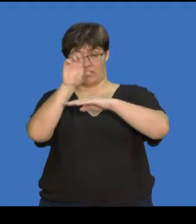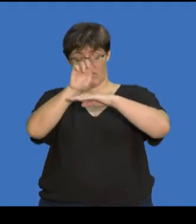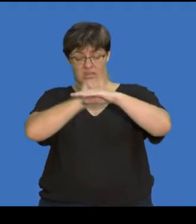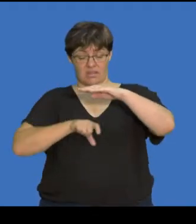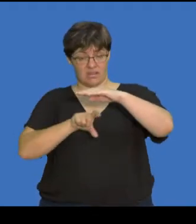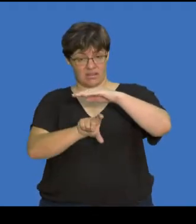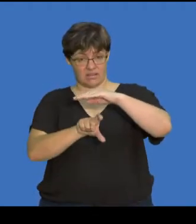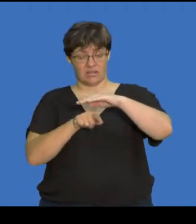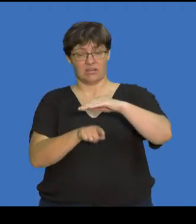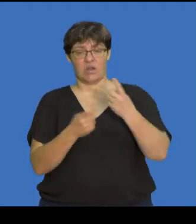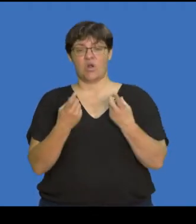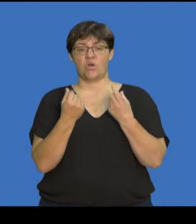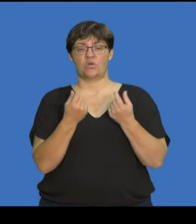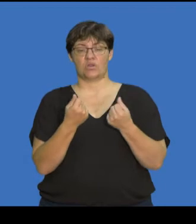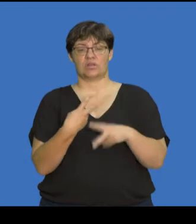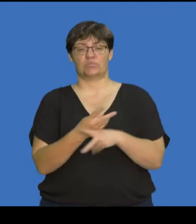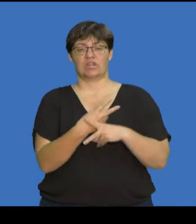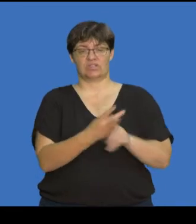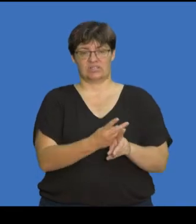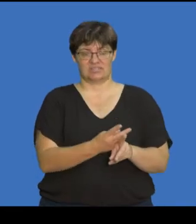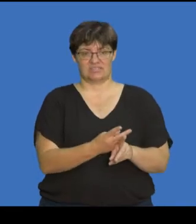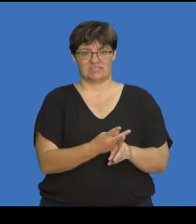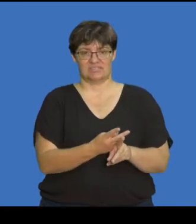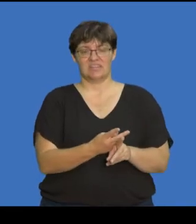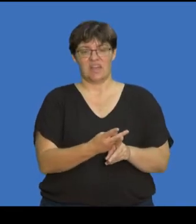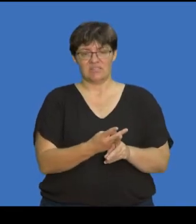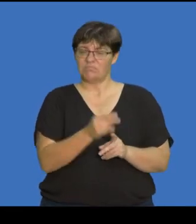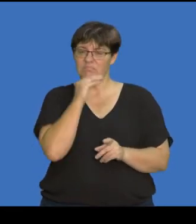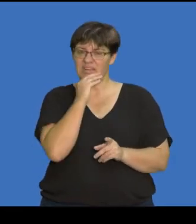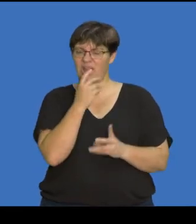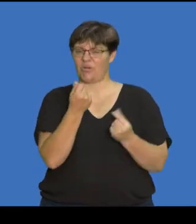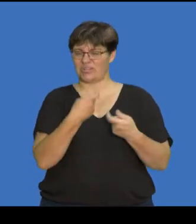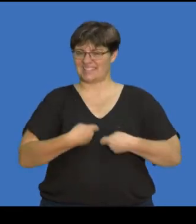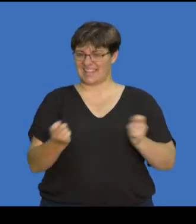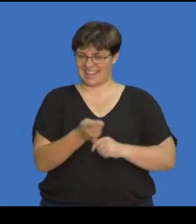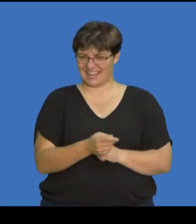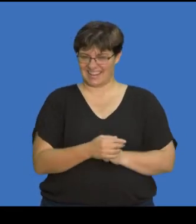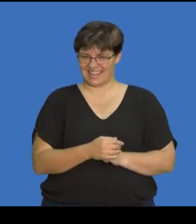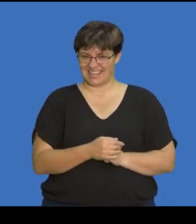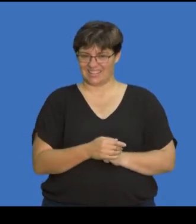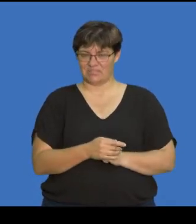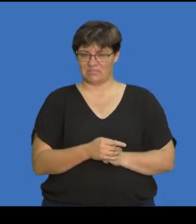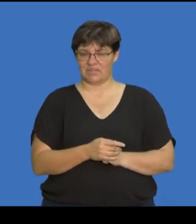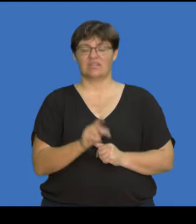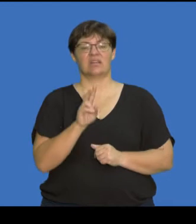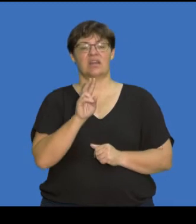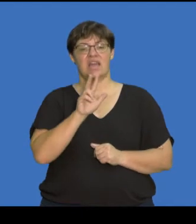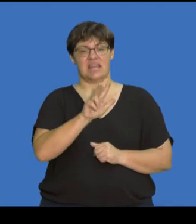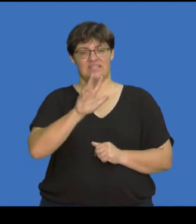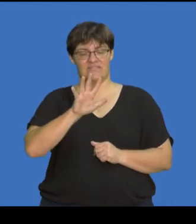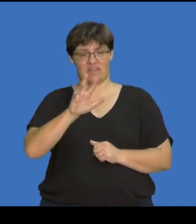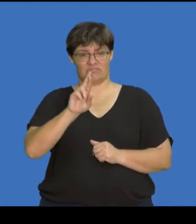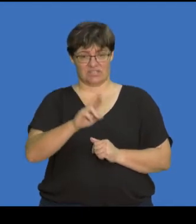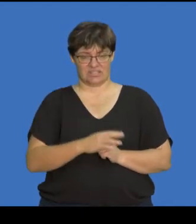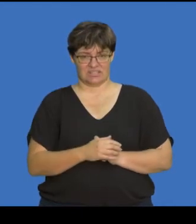my cost of production, which is in fact my cost of sales, isn't it? And that works out to 85 Rand. I think we worked